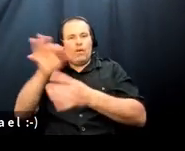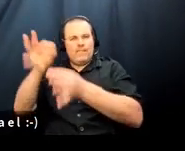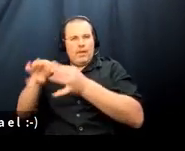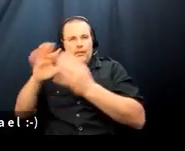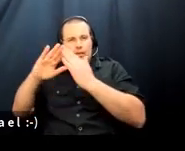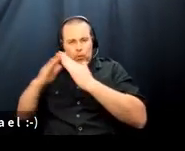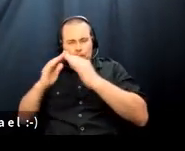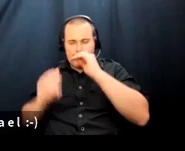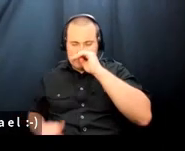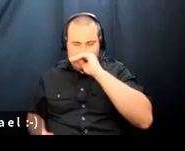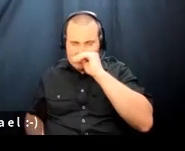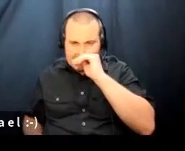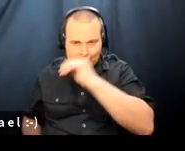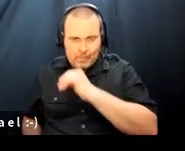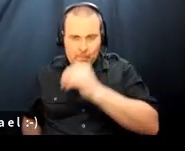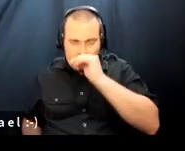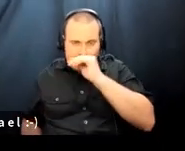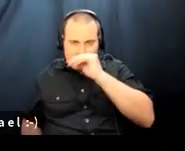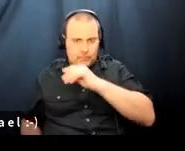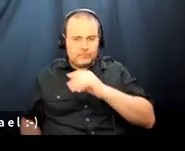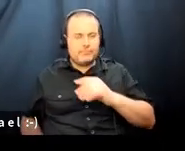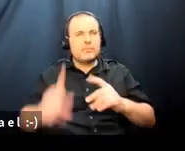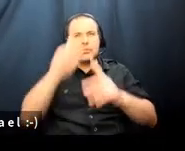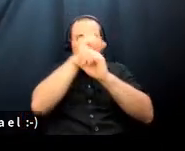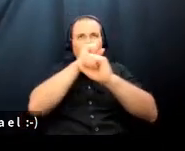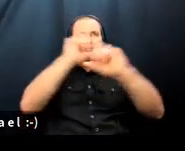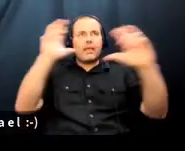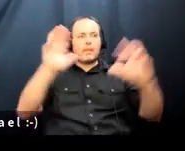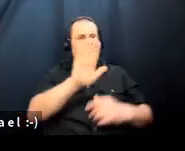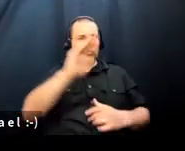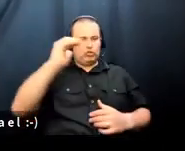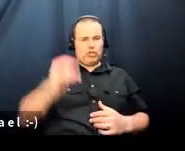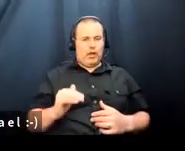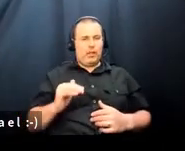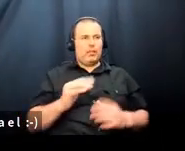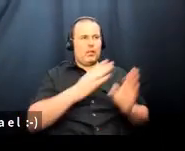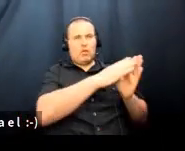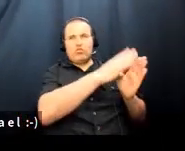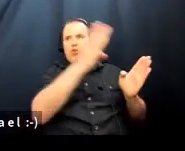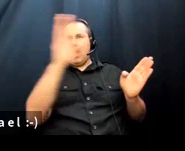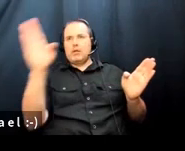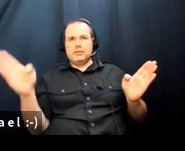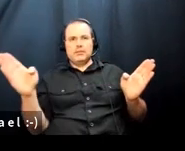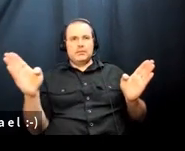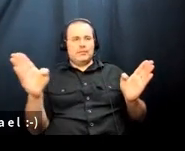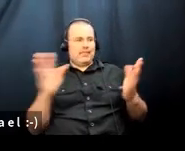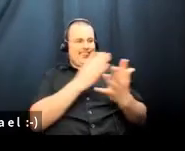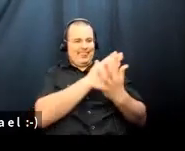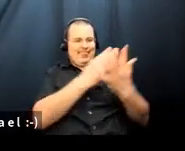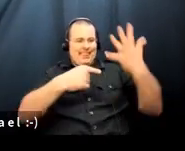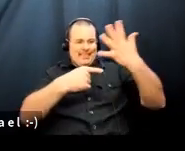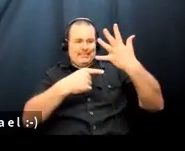So think of your child across all these areas, more than just a person that needs to